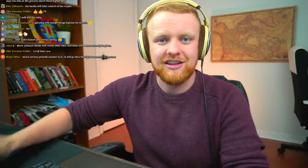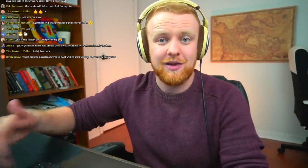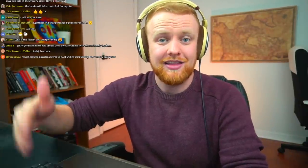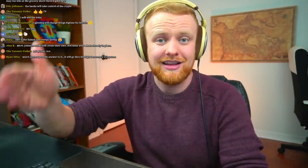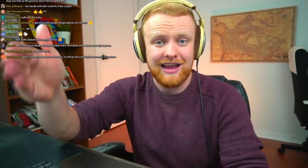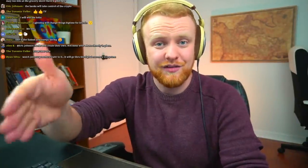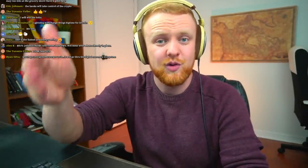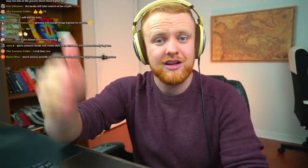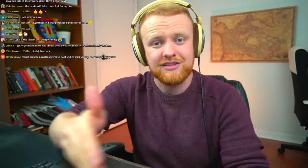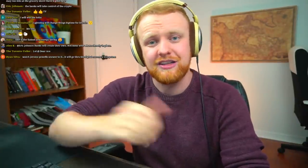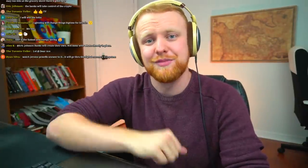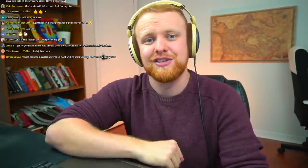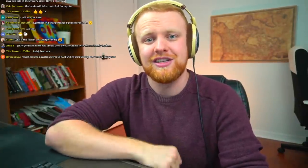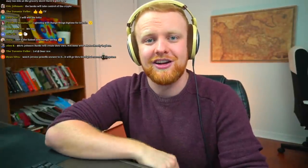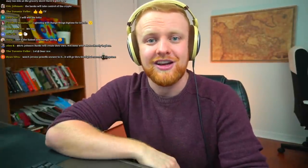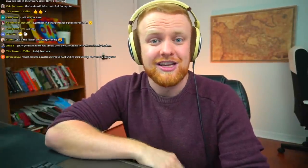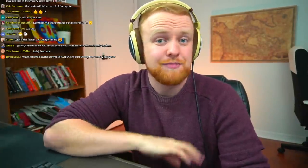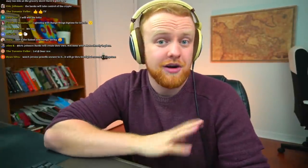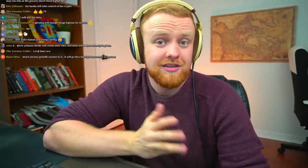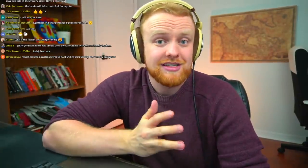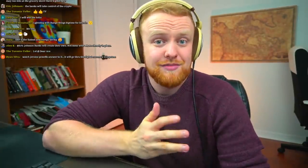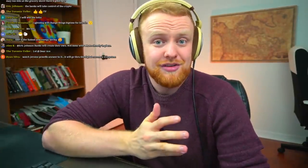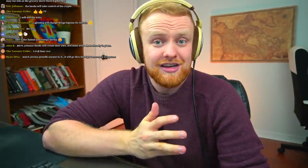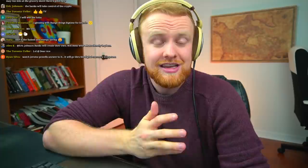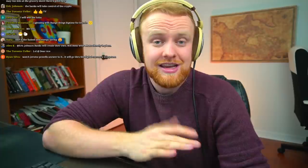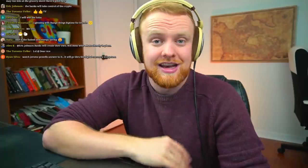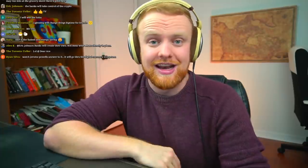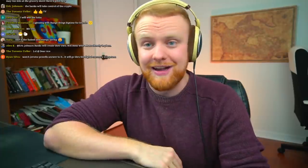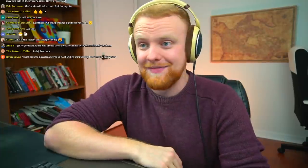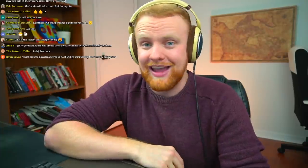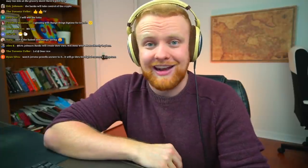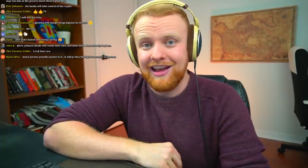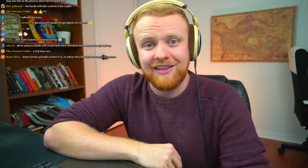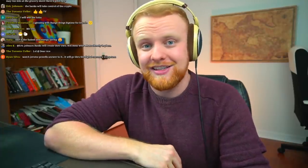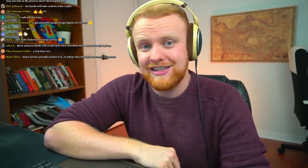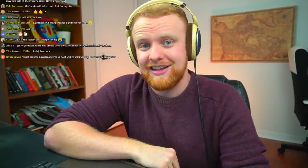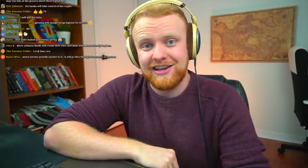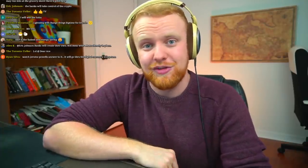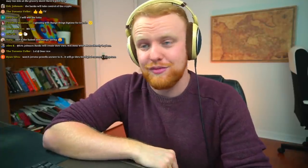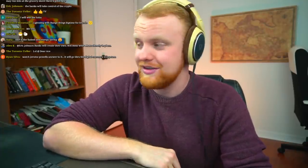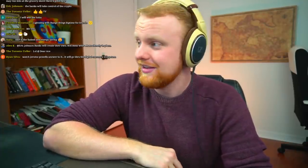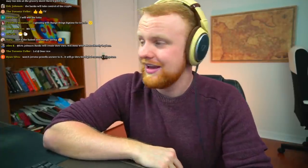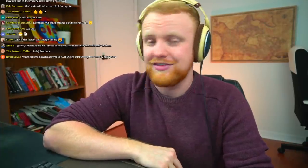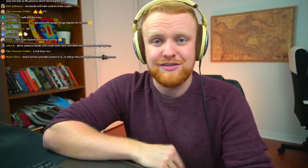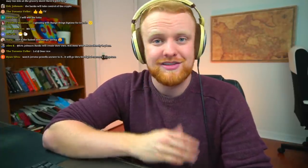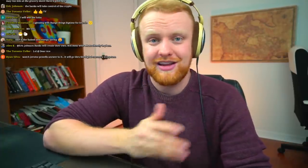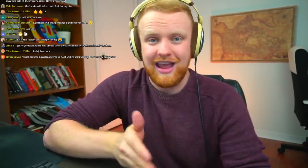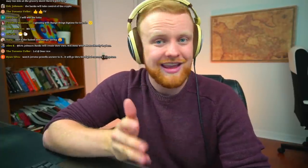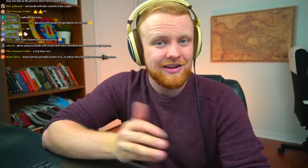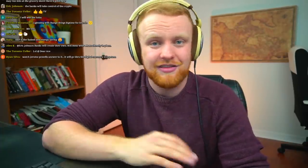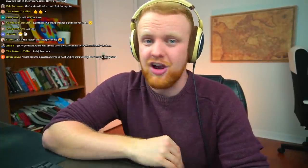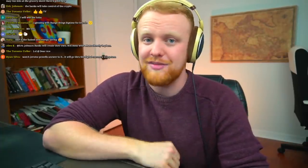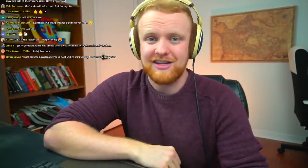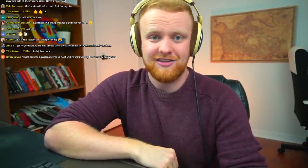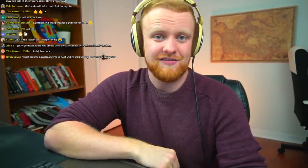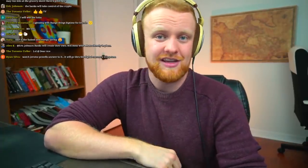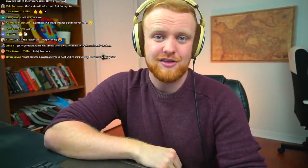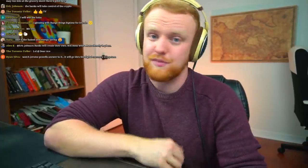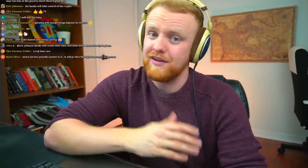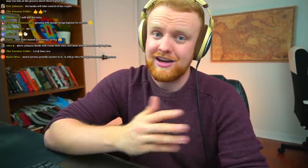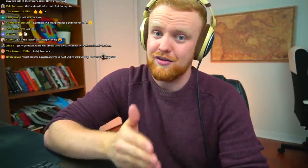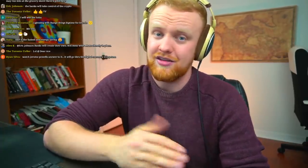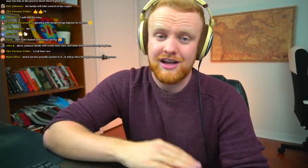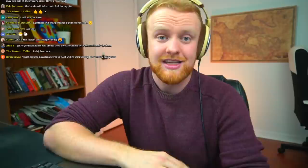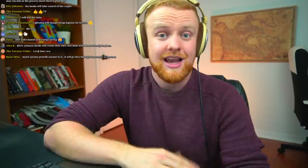this channel and why I think that every single person here is part of this community. And I love to see you in here when we do the live streams and hanging out and commenting on the